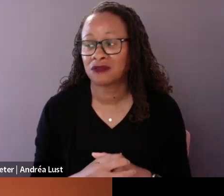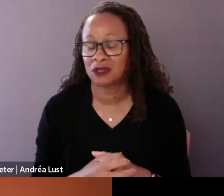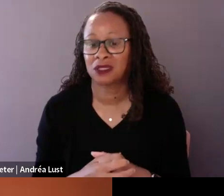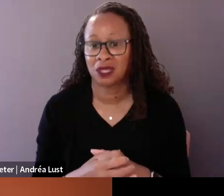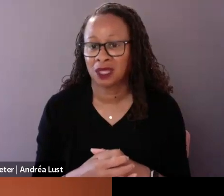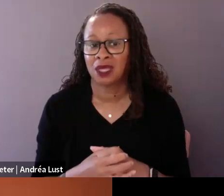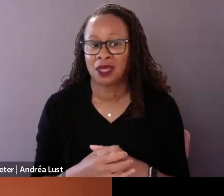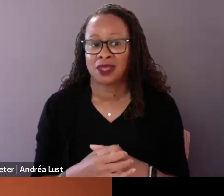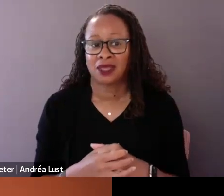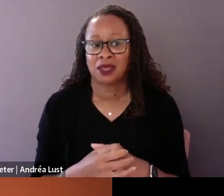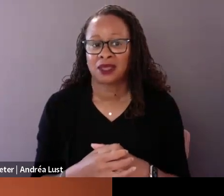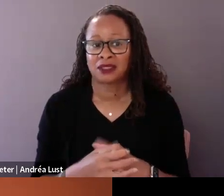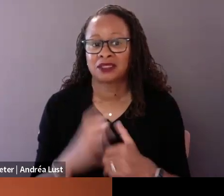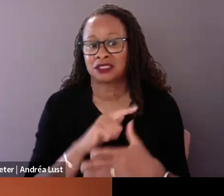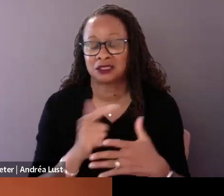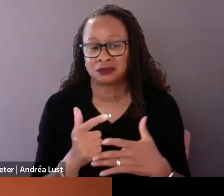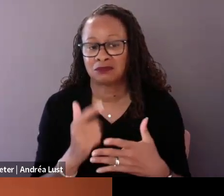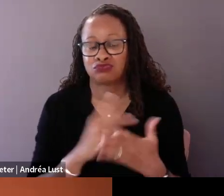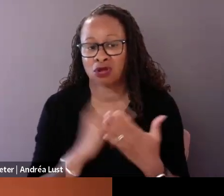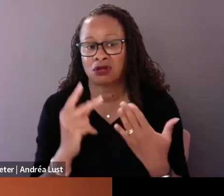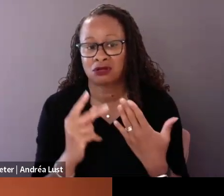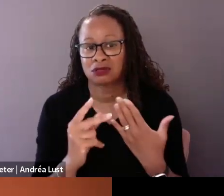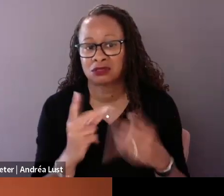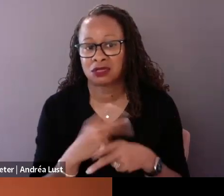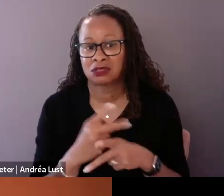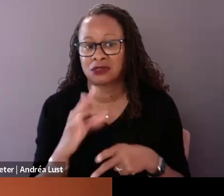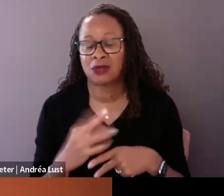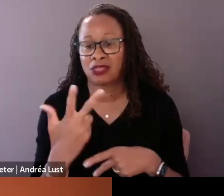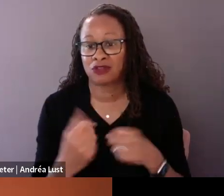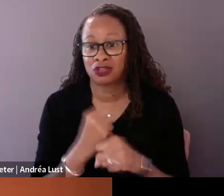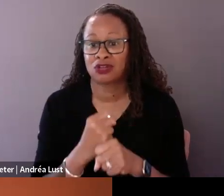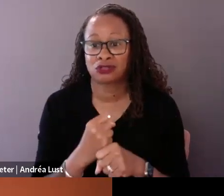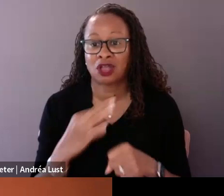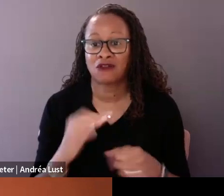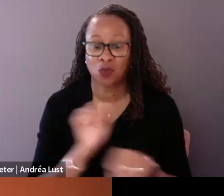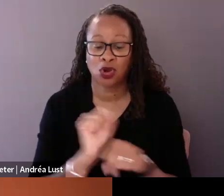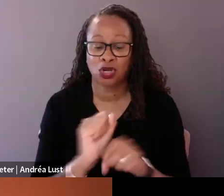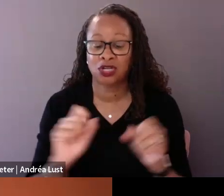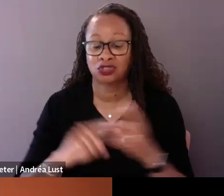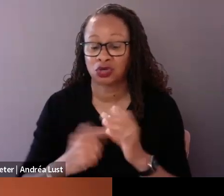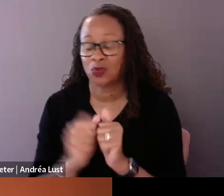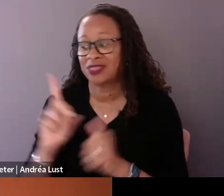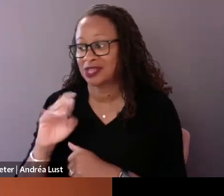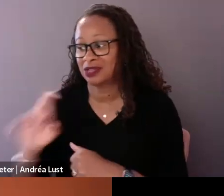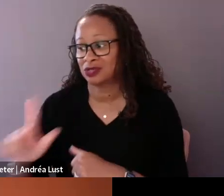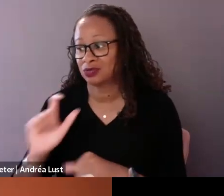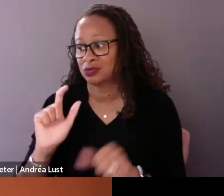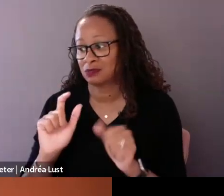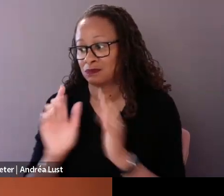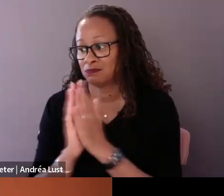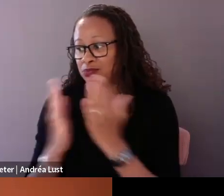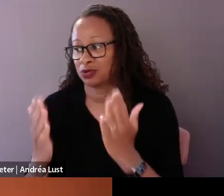about 3 years of work, starting with Daniel's book and ending with Larry